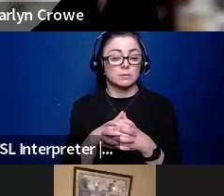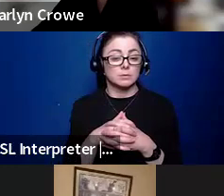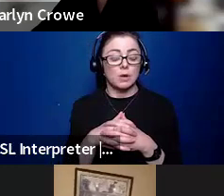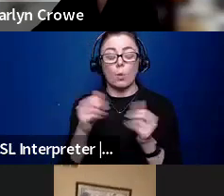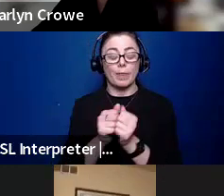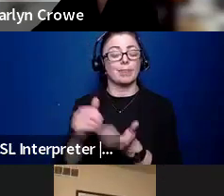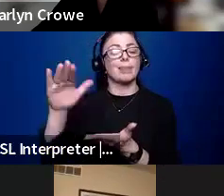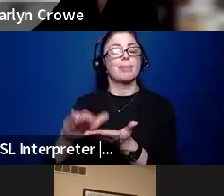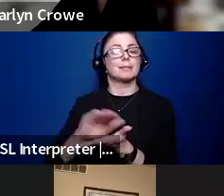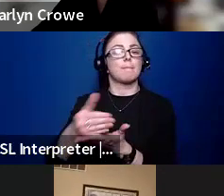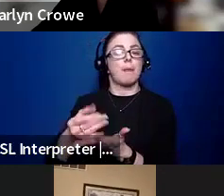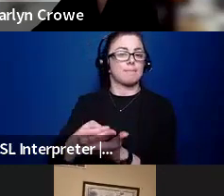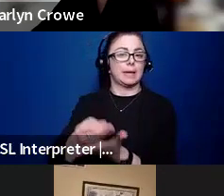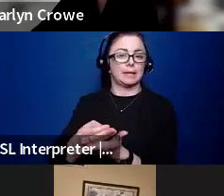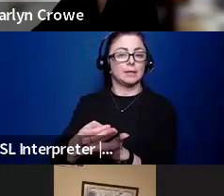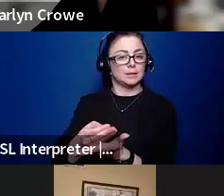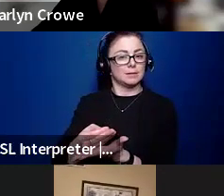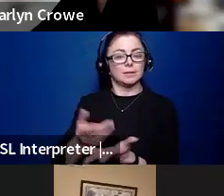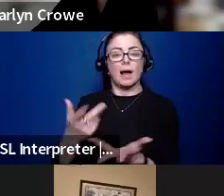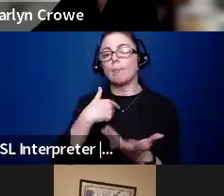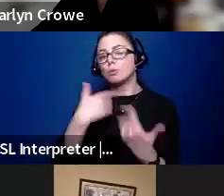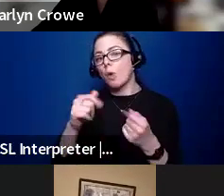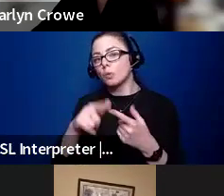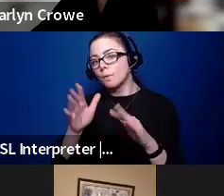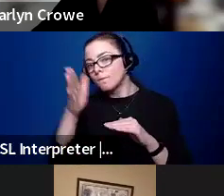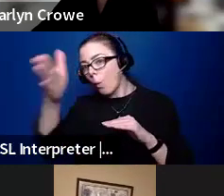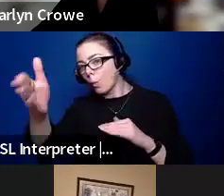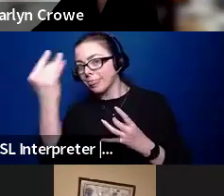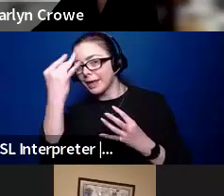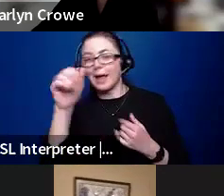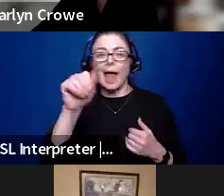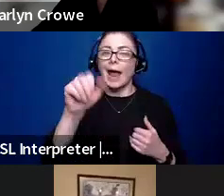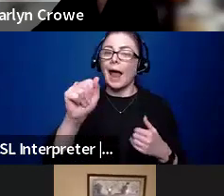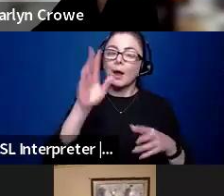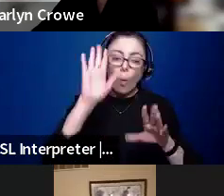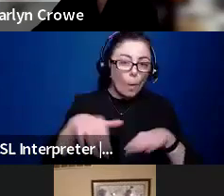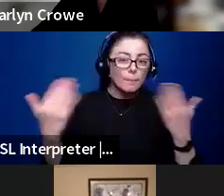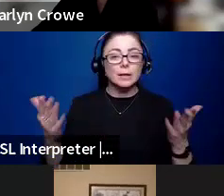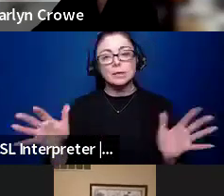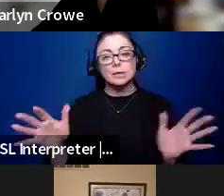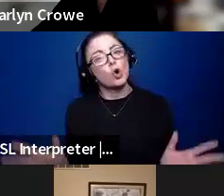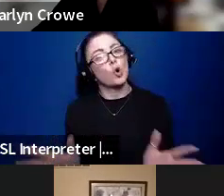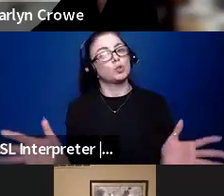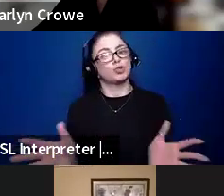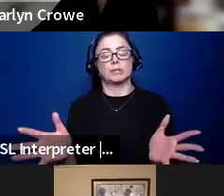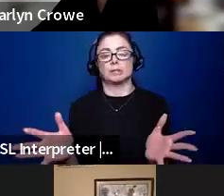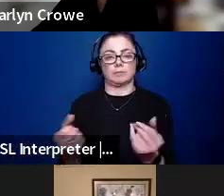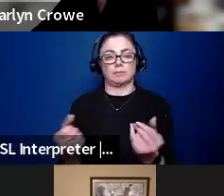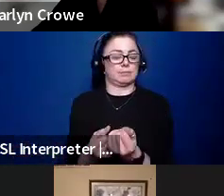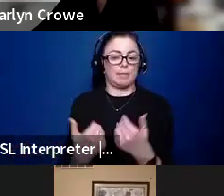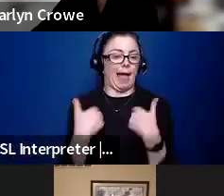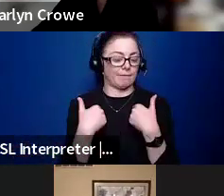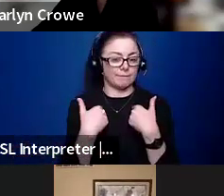less amount of money. So I'm forward thinking, you know, the AEAs are open, they're encouraging having